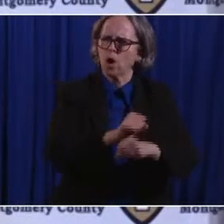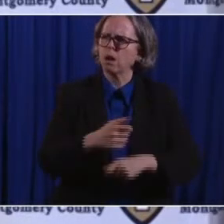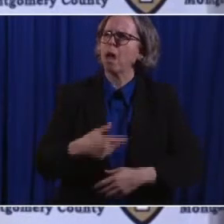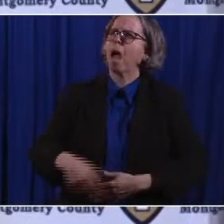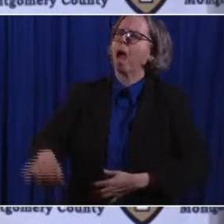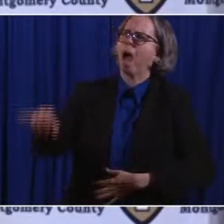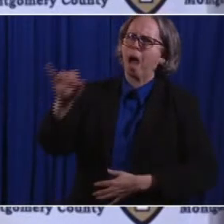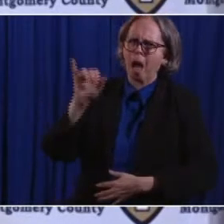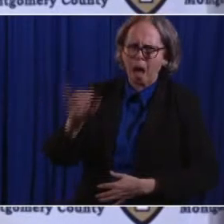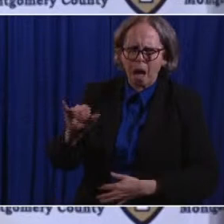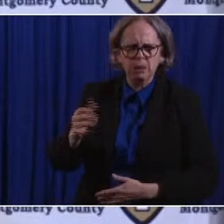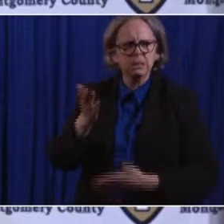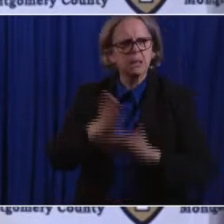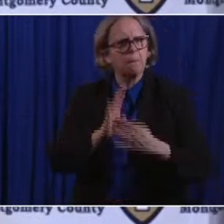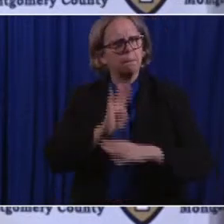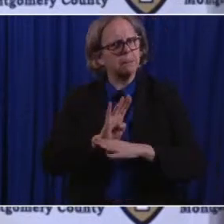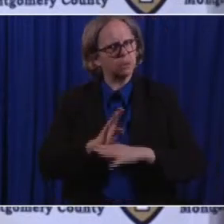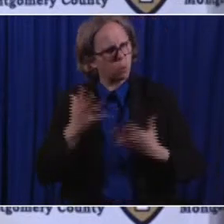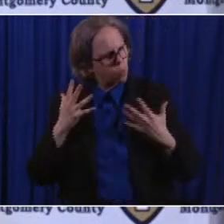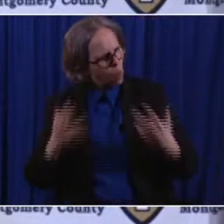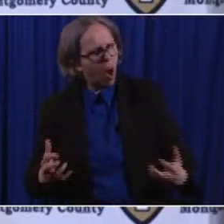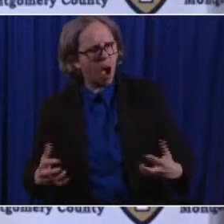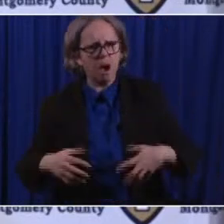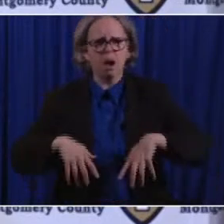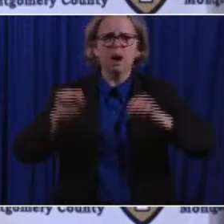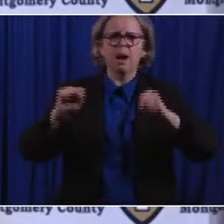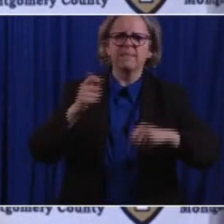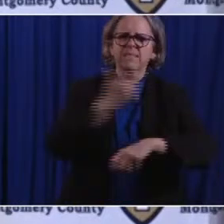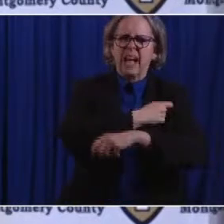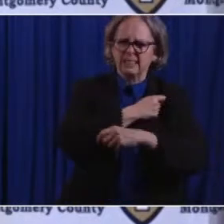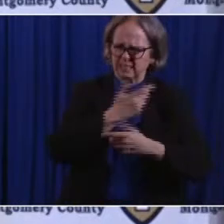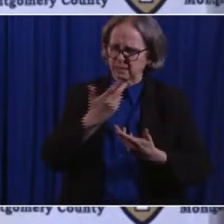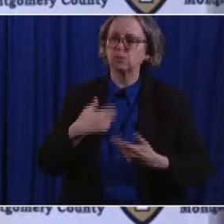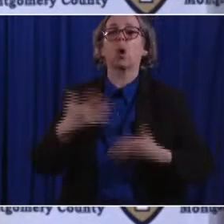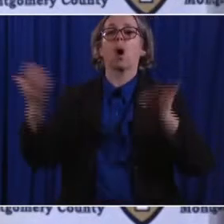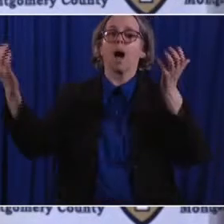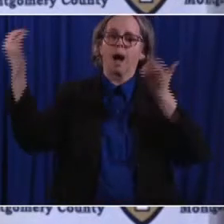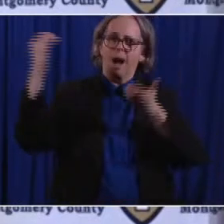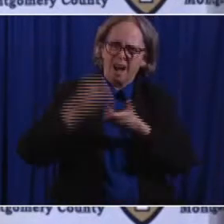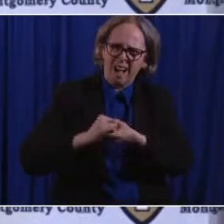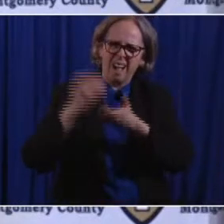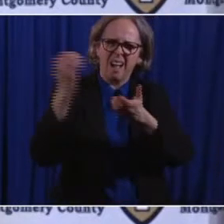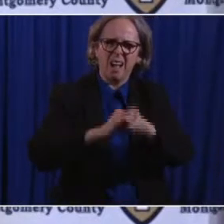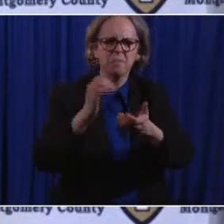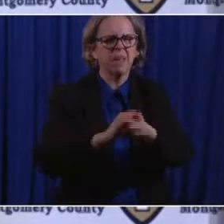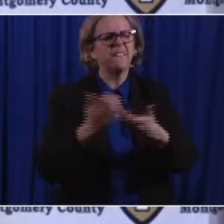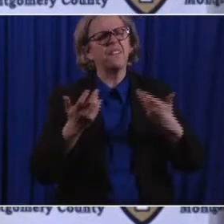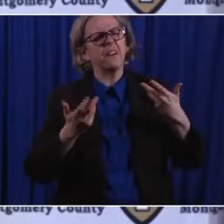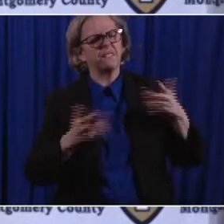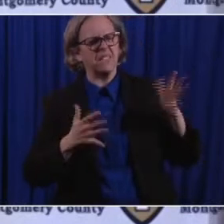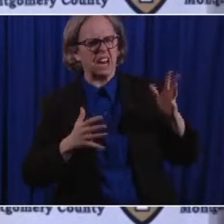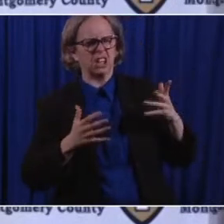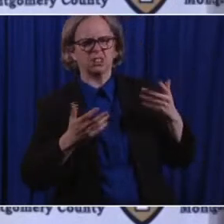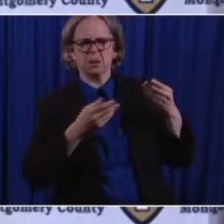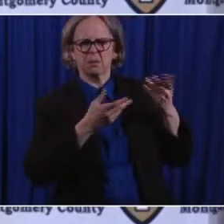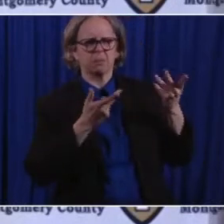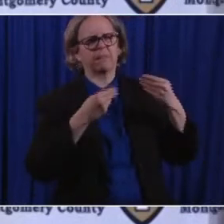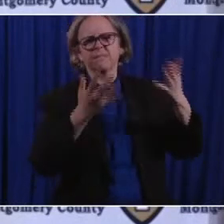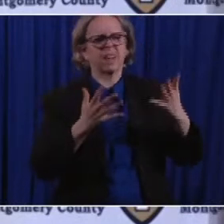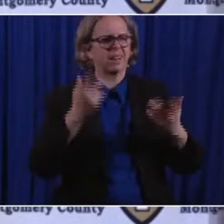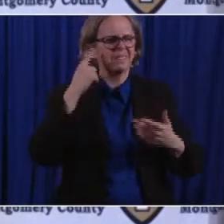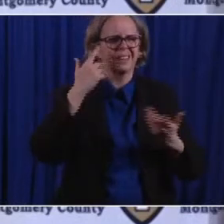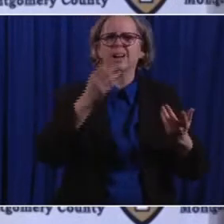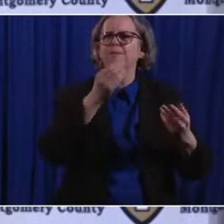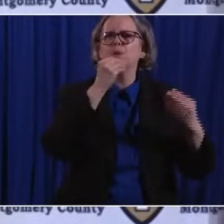that are already providers. Some of the grocery store chains, for example, are already putting shots in people's